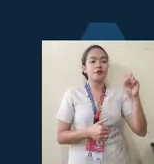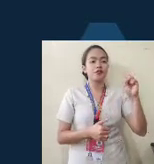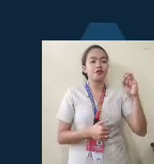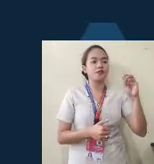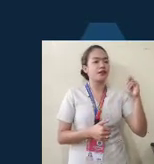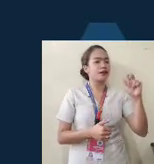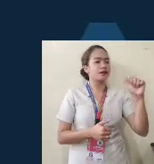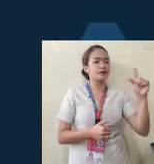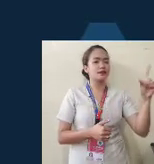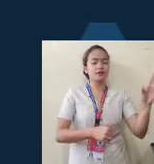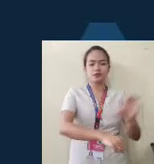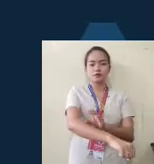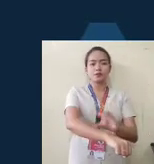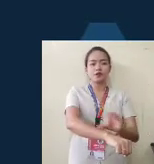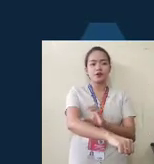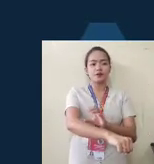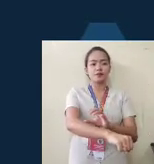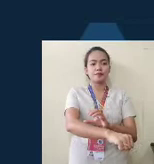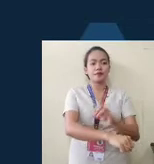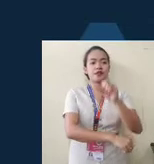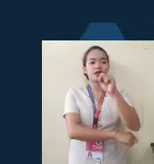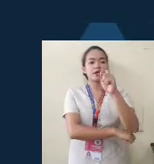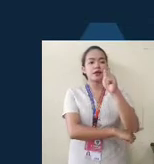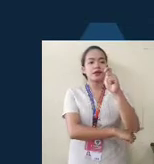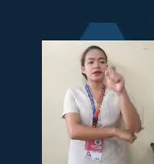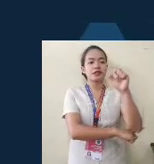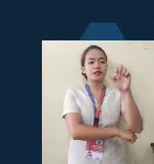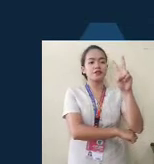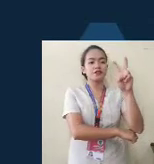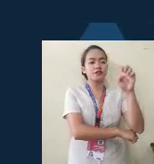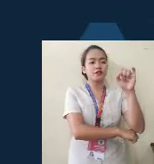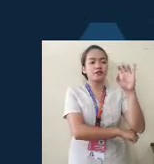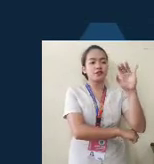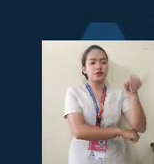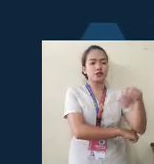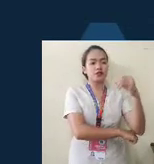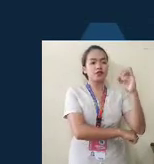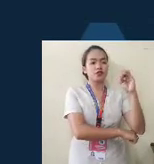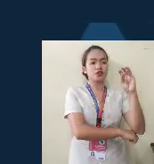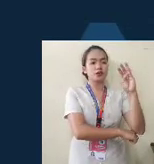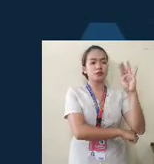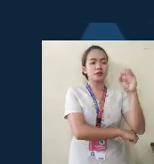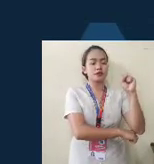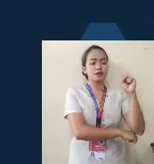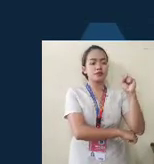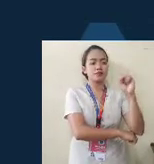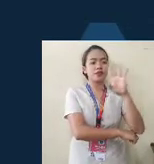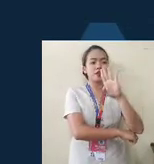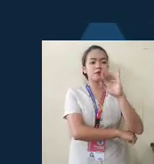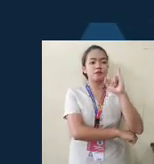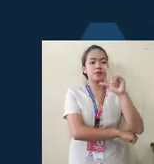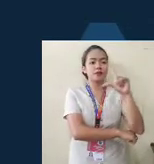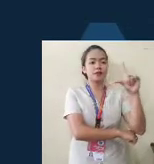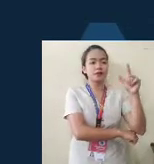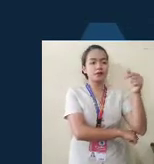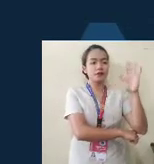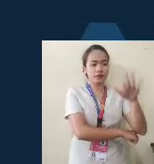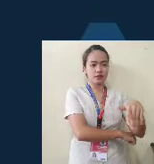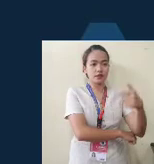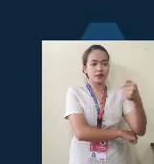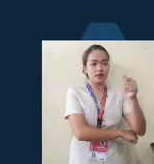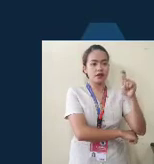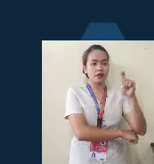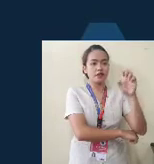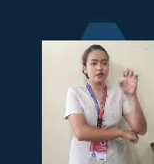the fourth generation, hardware technology such as silicon chips, microprocessor, and